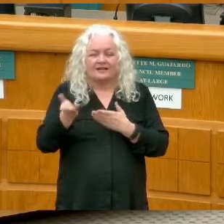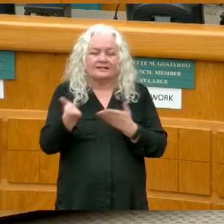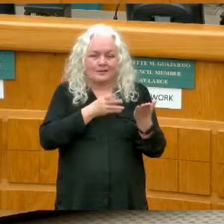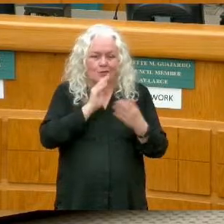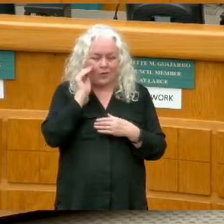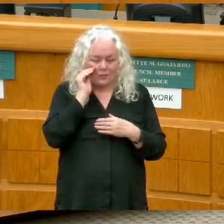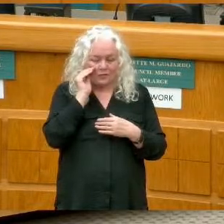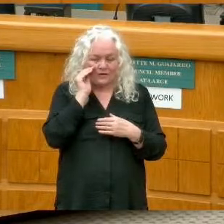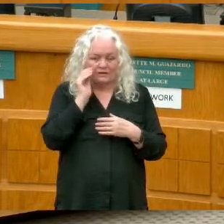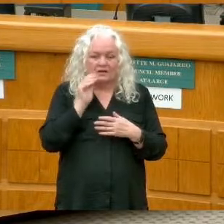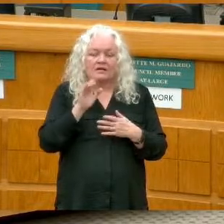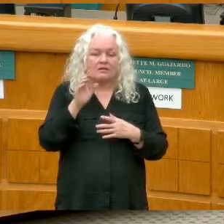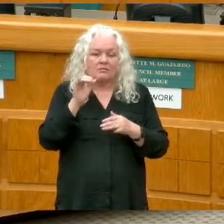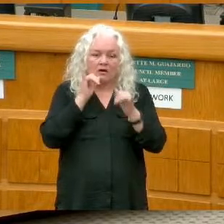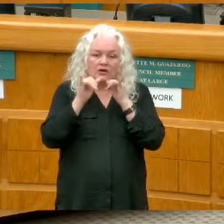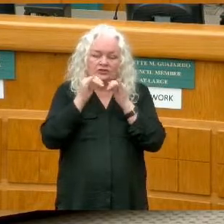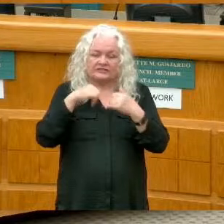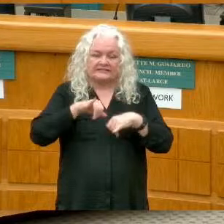the governor's orders.